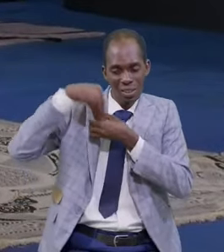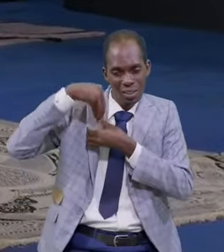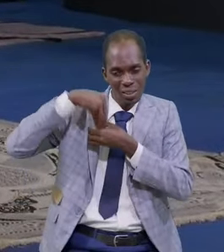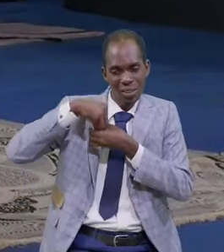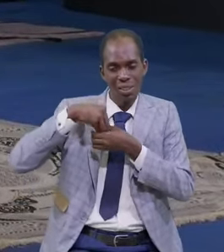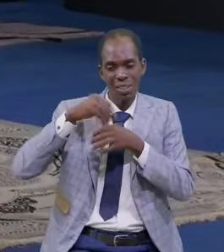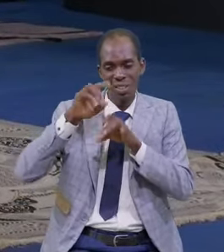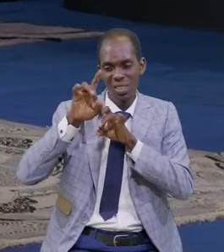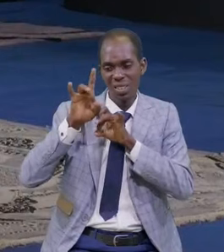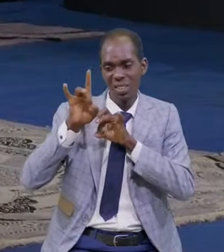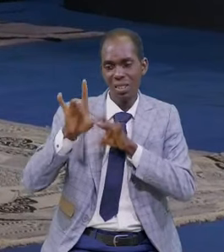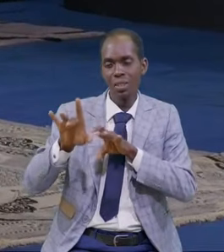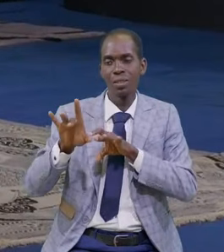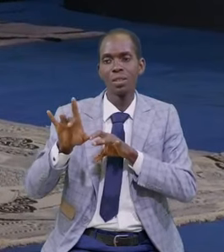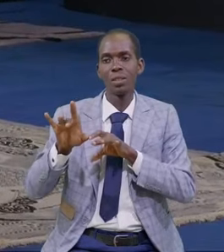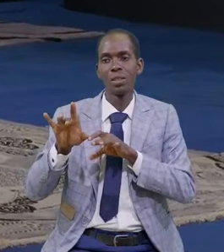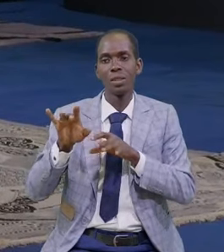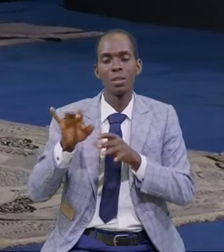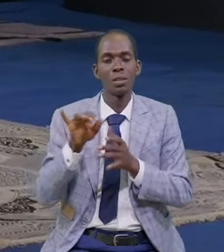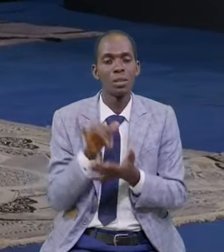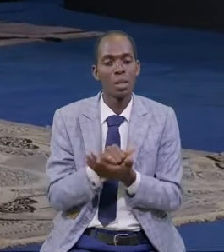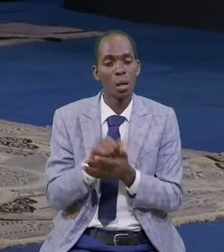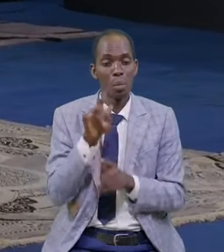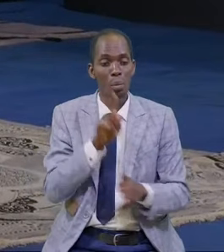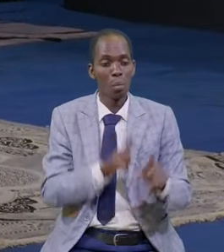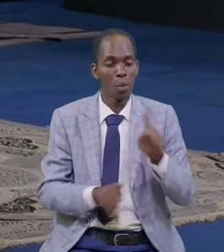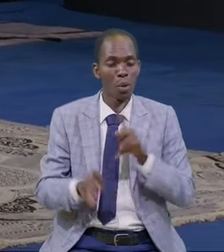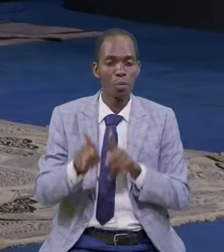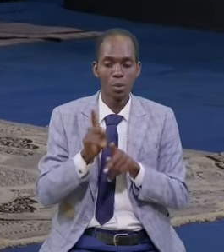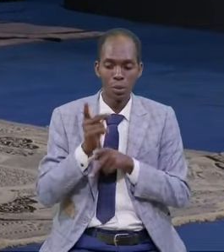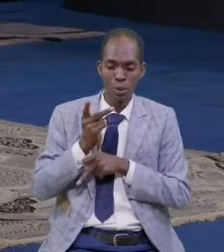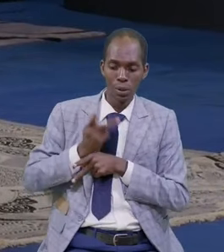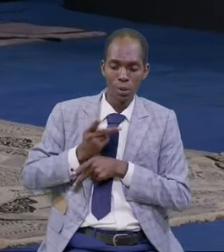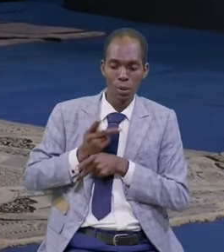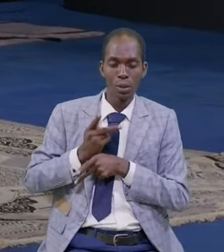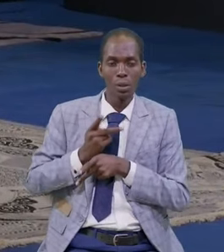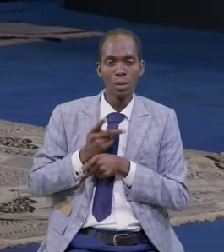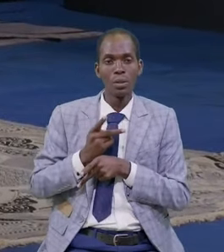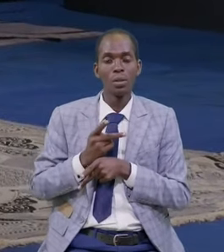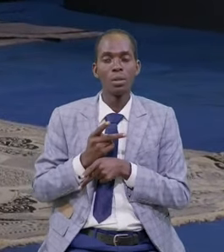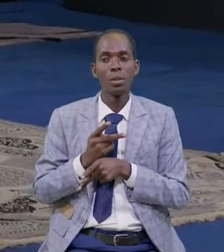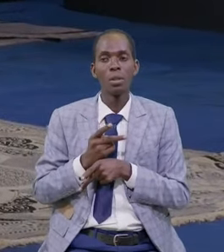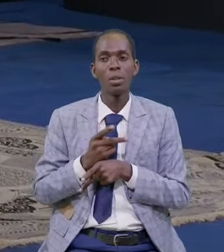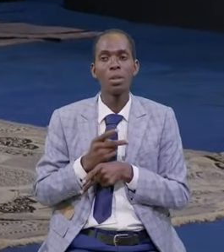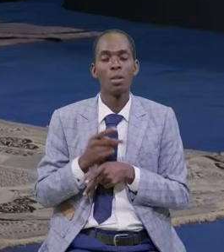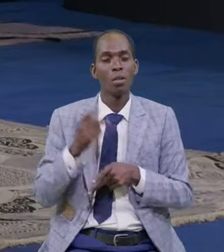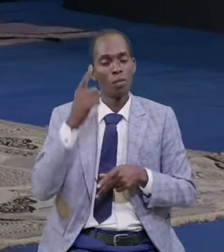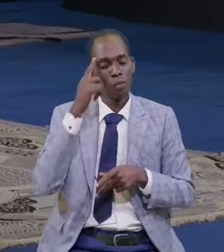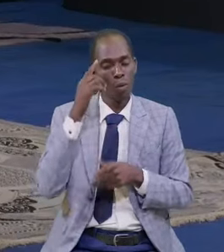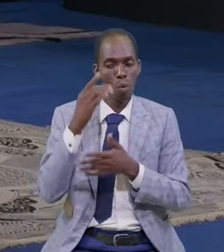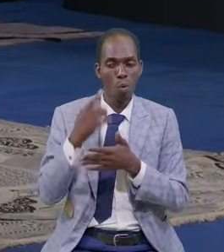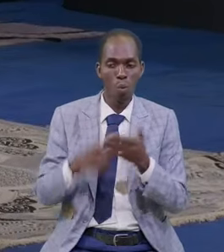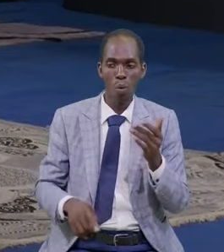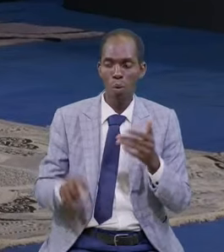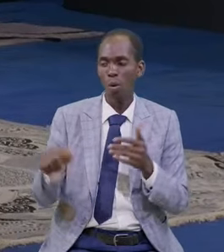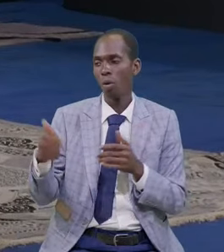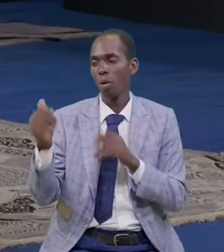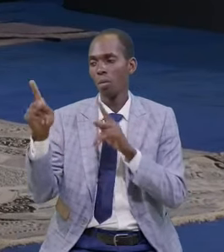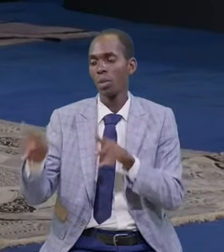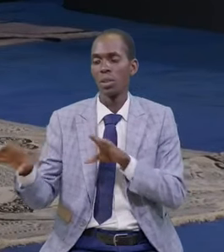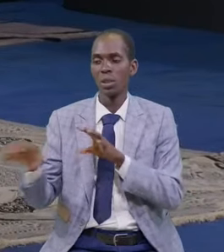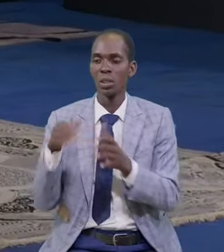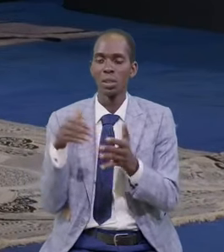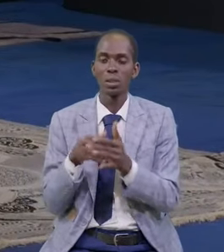hatr the people have for what he has done against